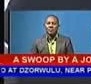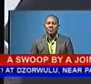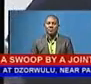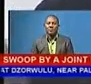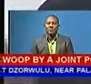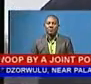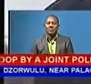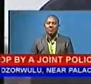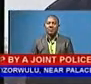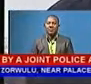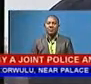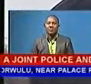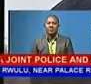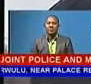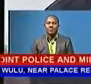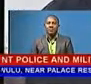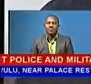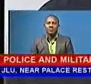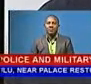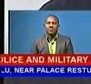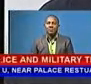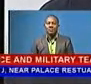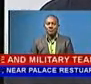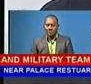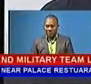That's the reason, that's fine.